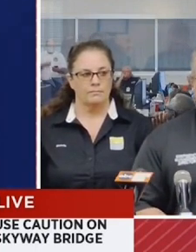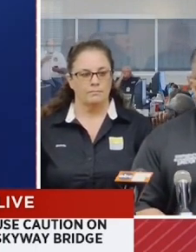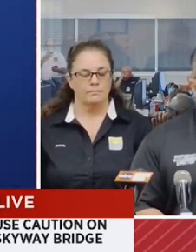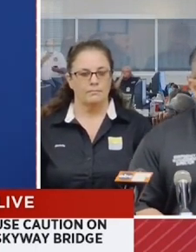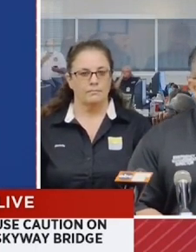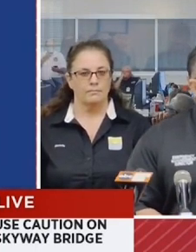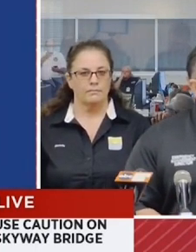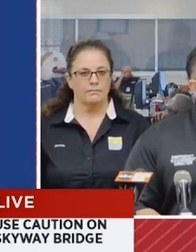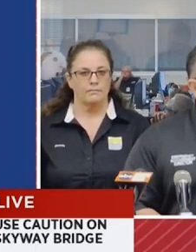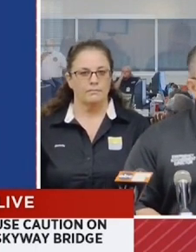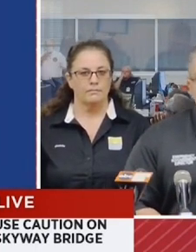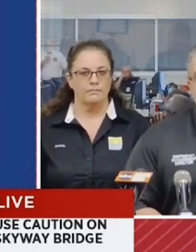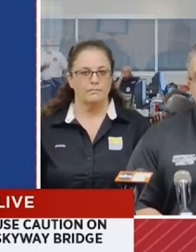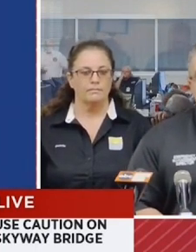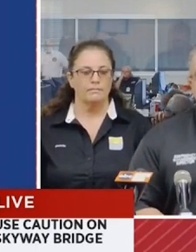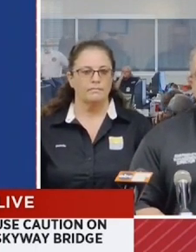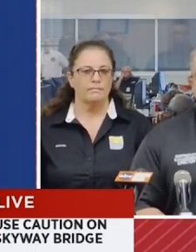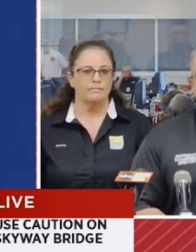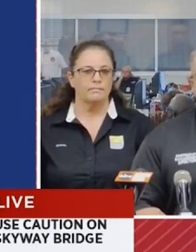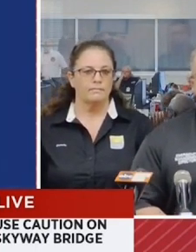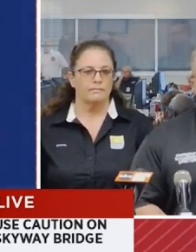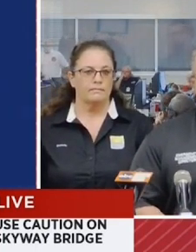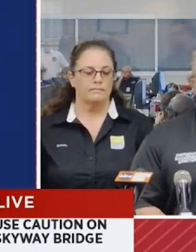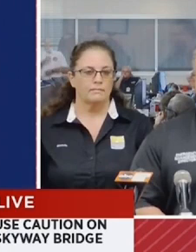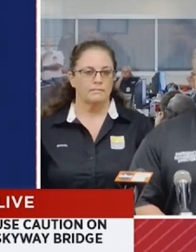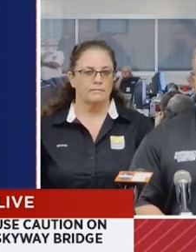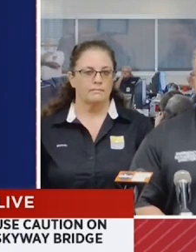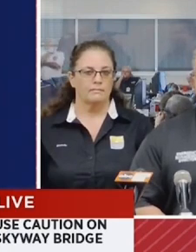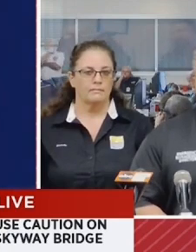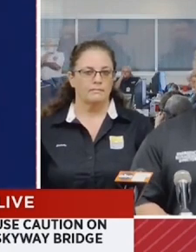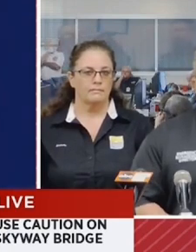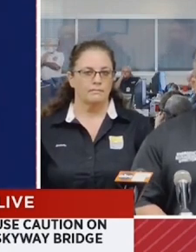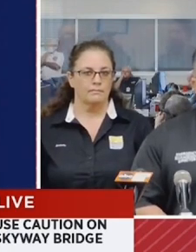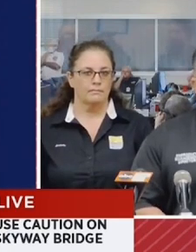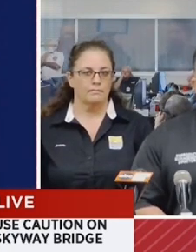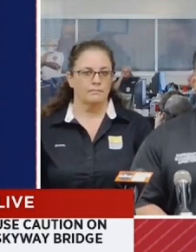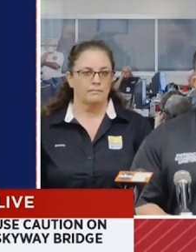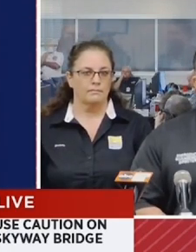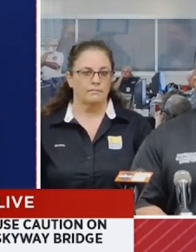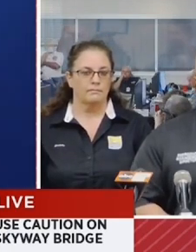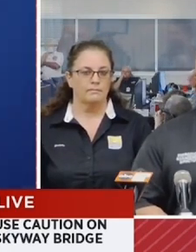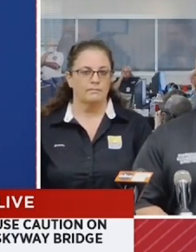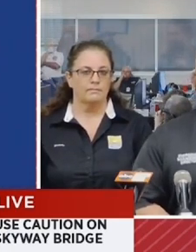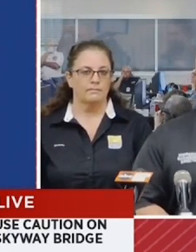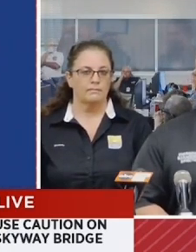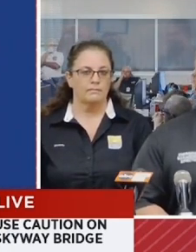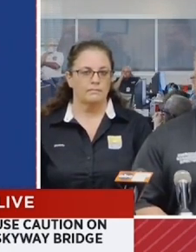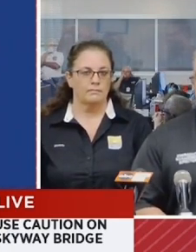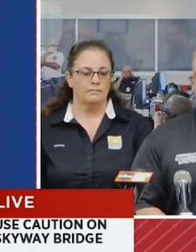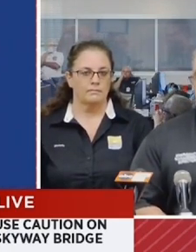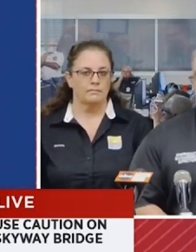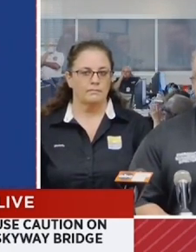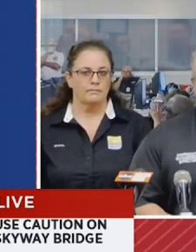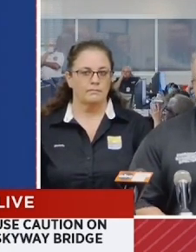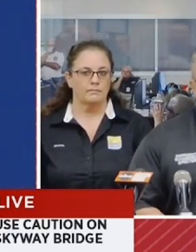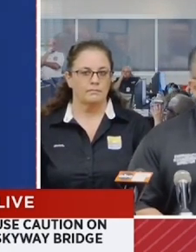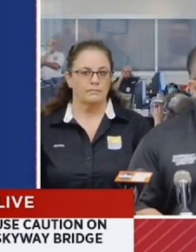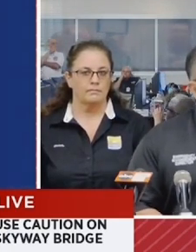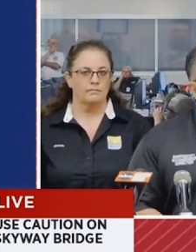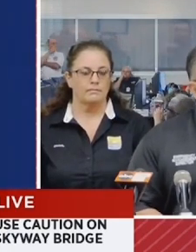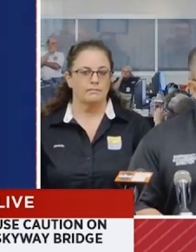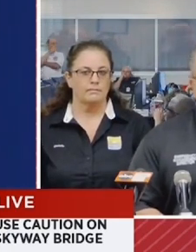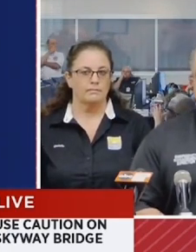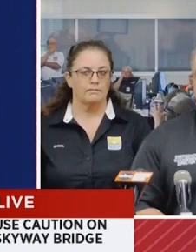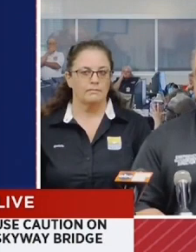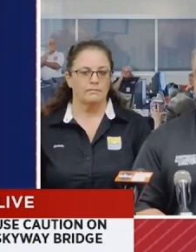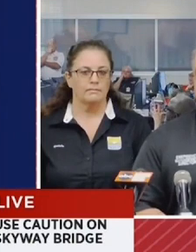They all work collaboratively together to make this disaster. Emergency protective measures before, during, and after. Our recovery efforts